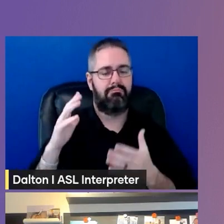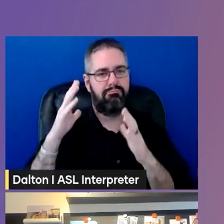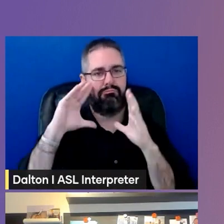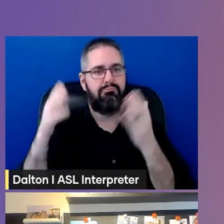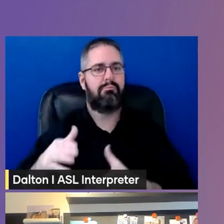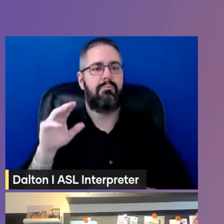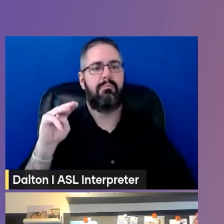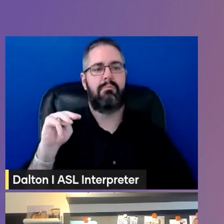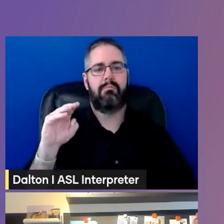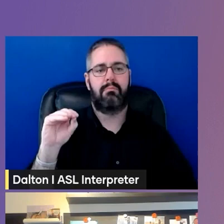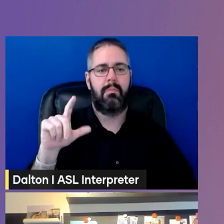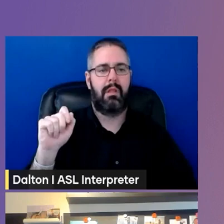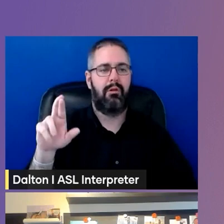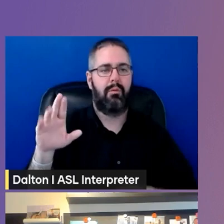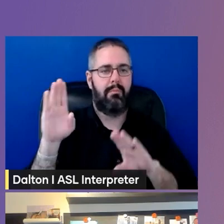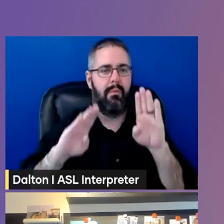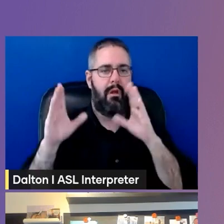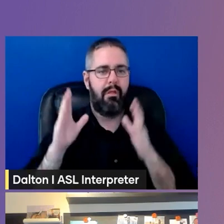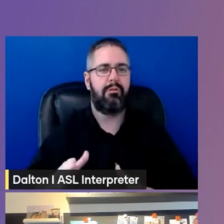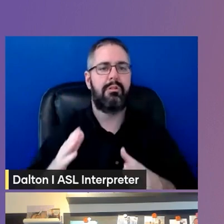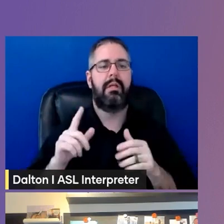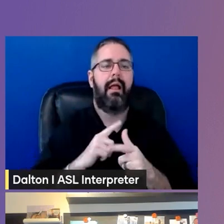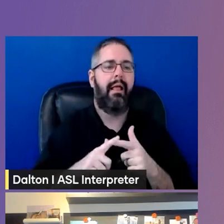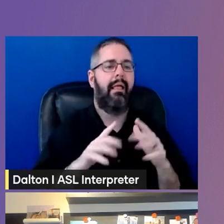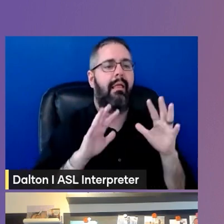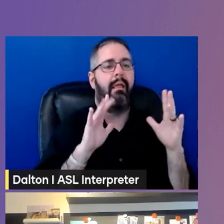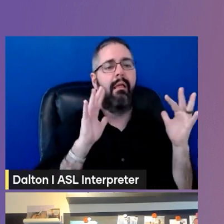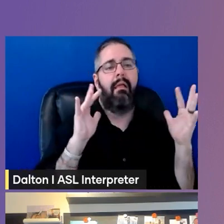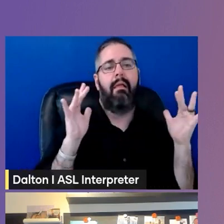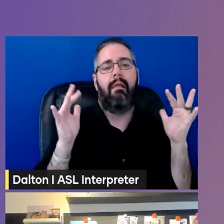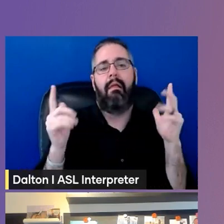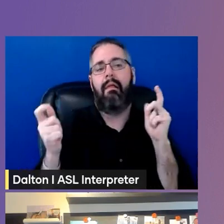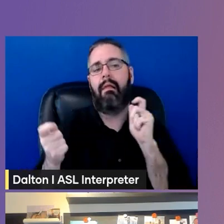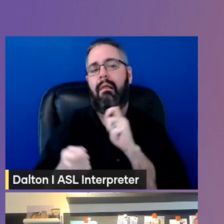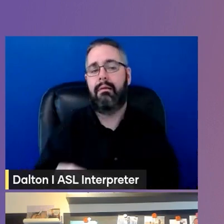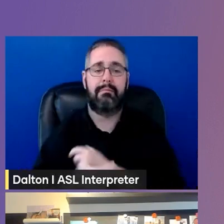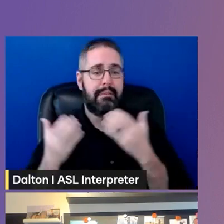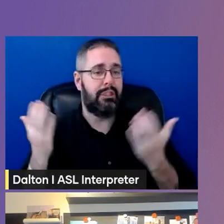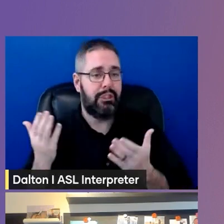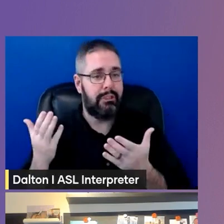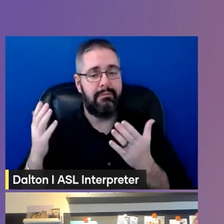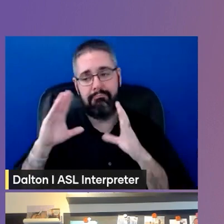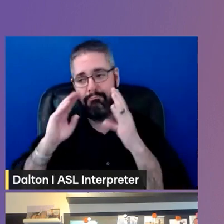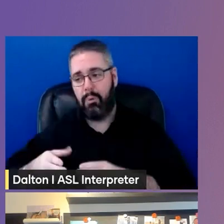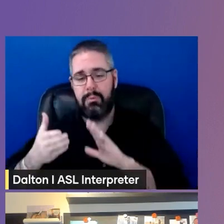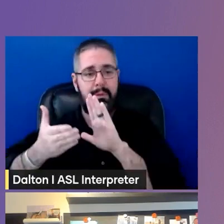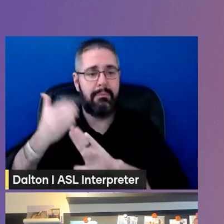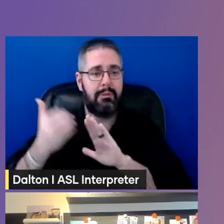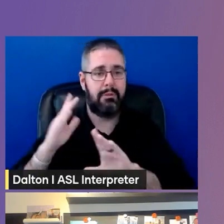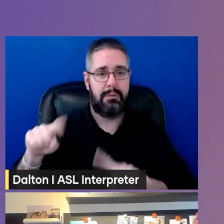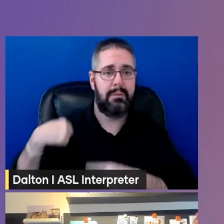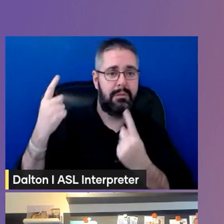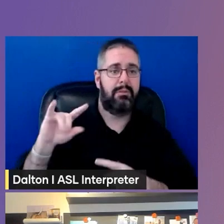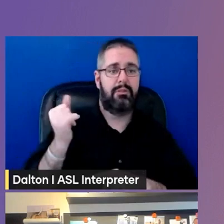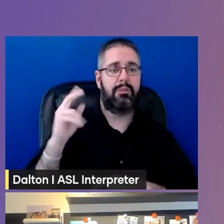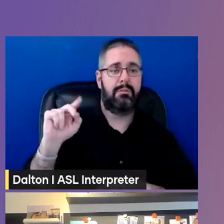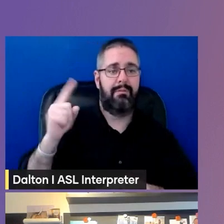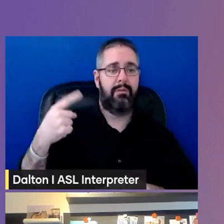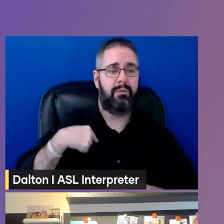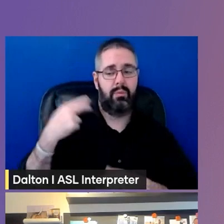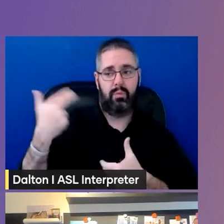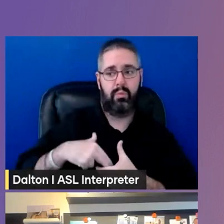years I've slowly descended to the dark side to be in operations. And since January 1st, I joined Seaplane